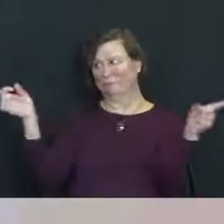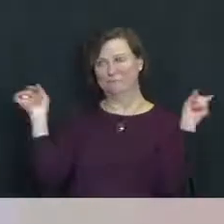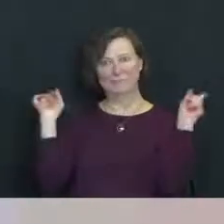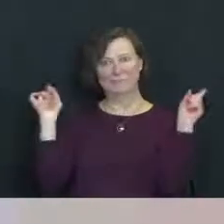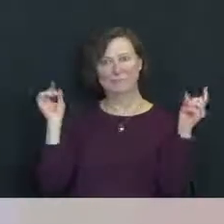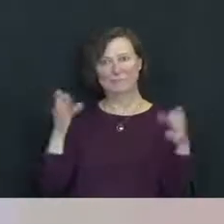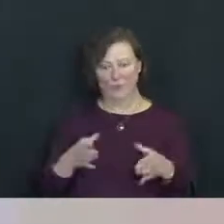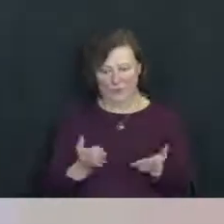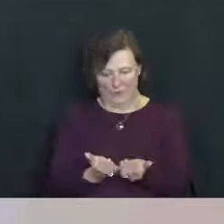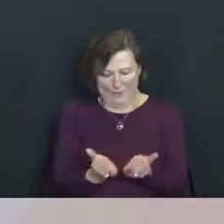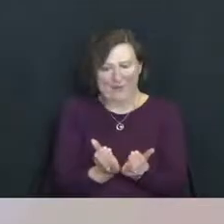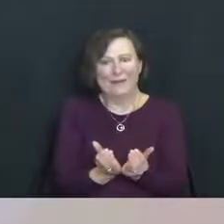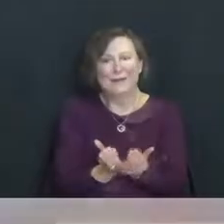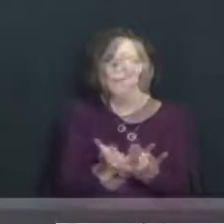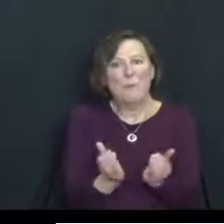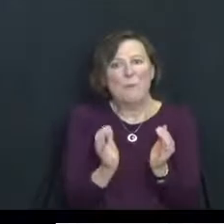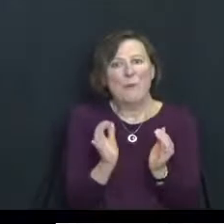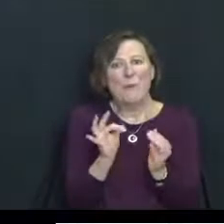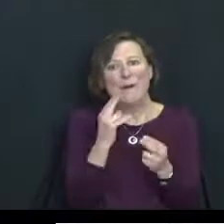So here is this bowl of soup